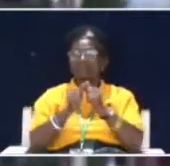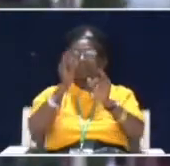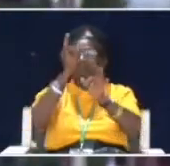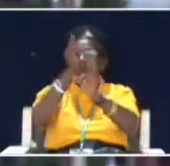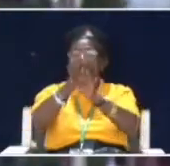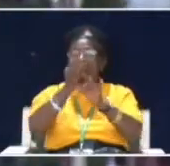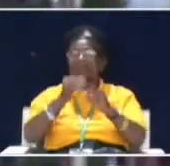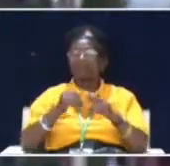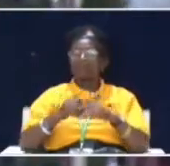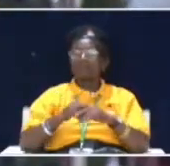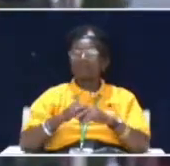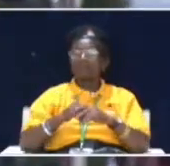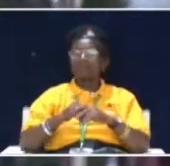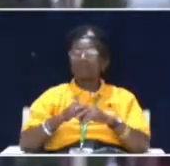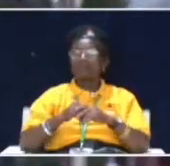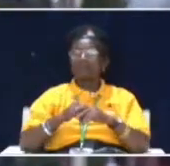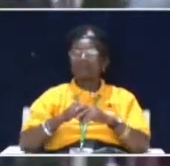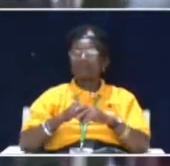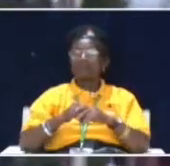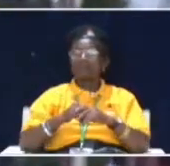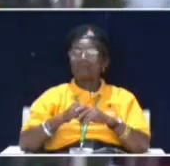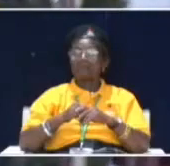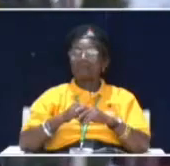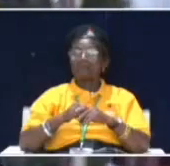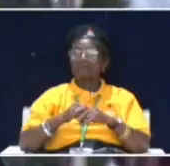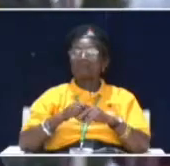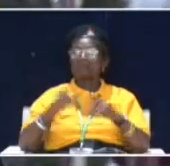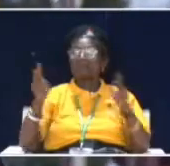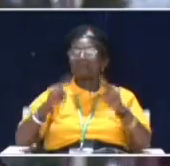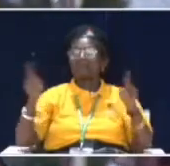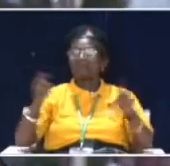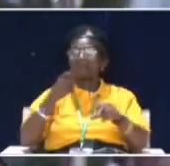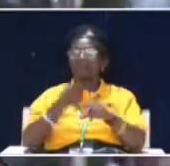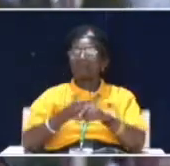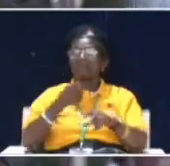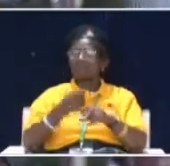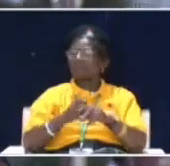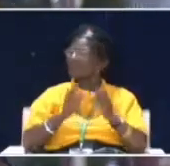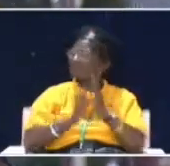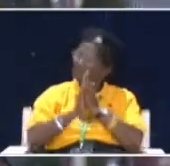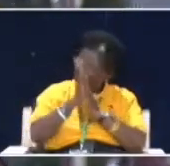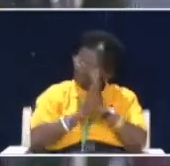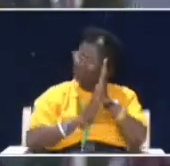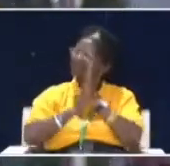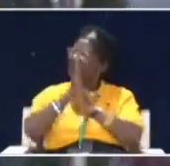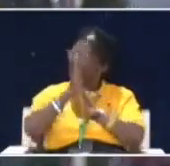Pẹ̀lú ìgbàgbọ́. Diligently. Láì ṣe mẹ́lẹ́.